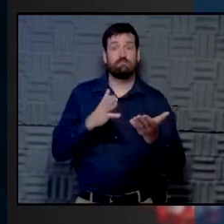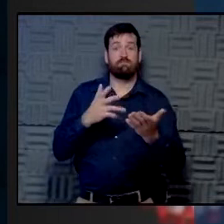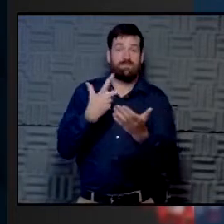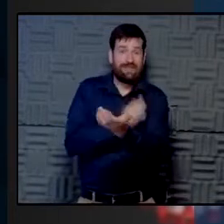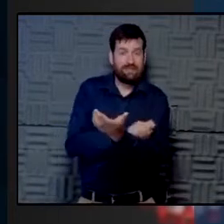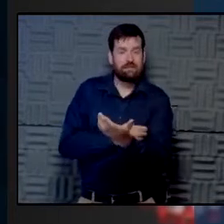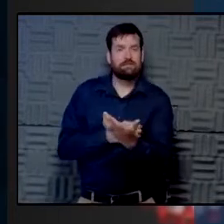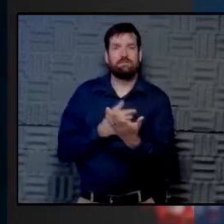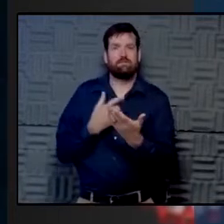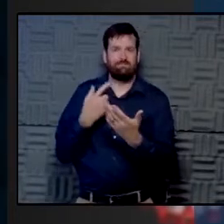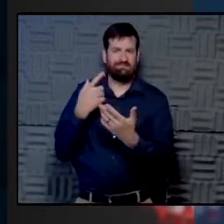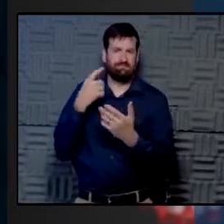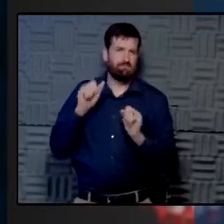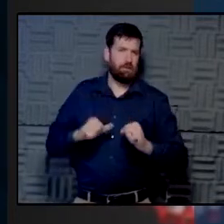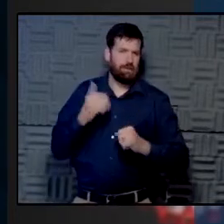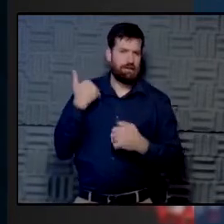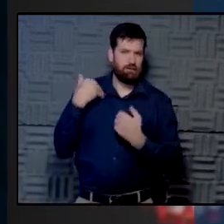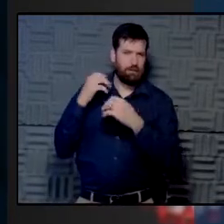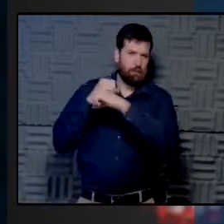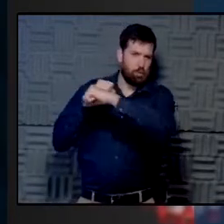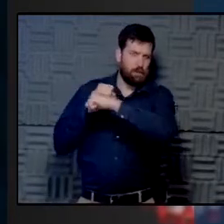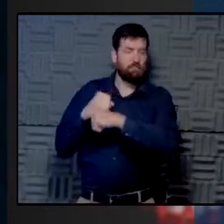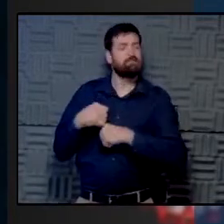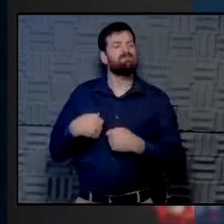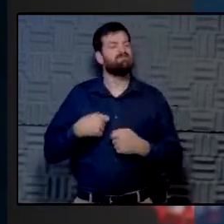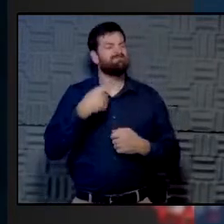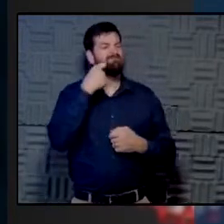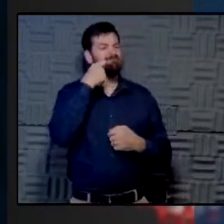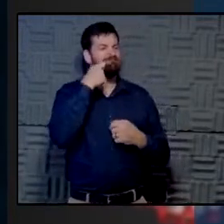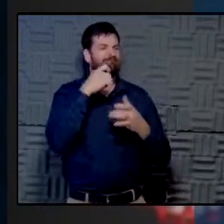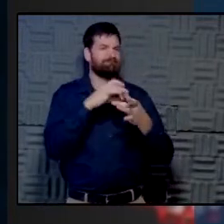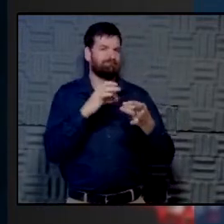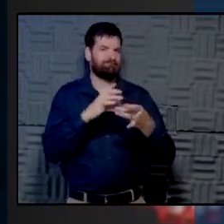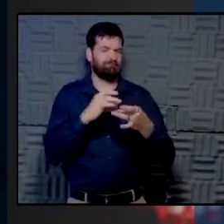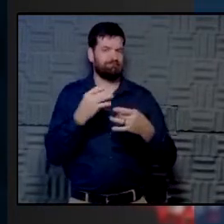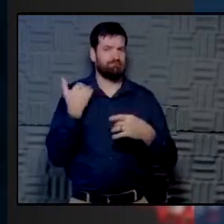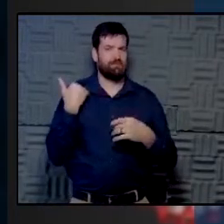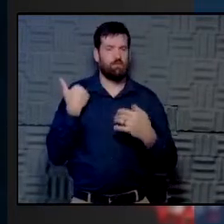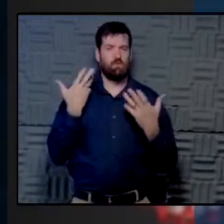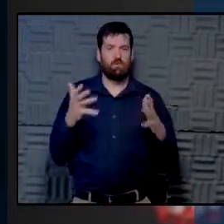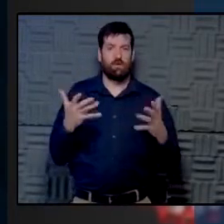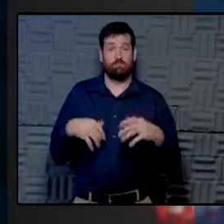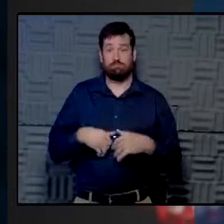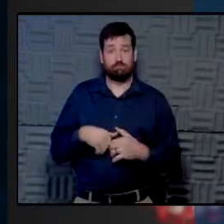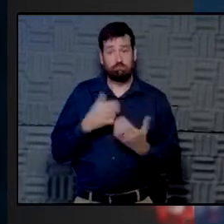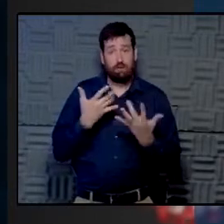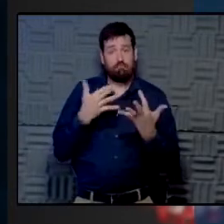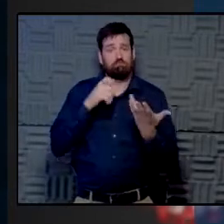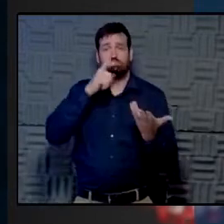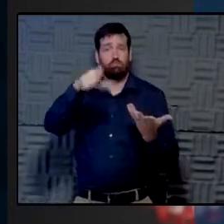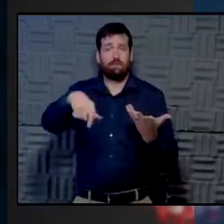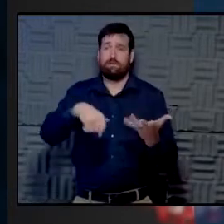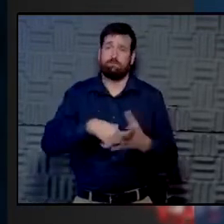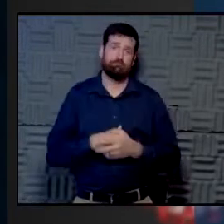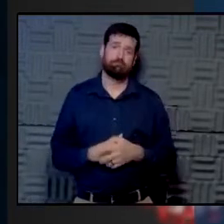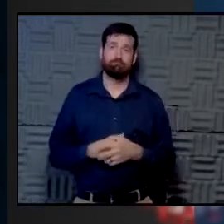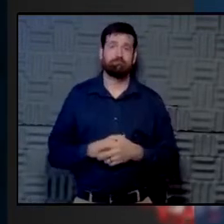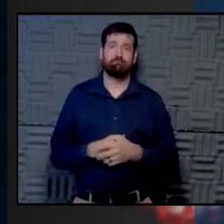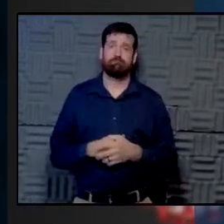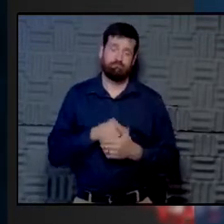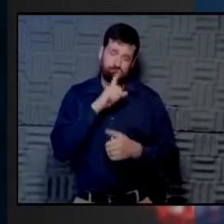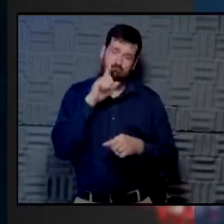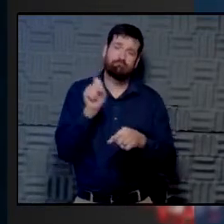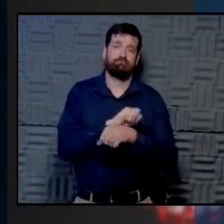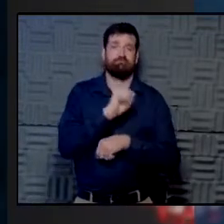immunity? How long should we wait? So I think we kind of touched on this with the earlier question, and I don't think you should wait. I think you absolutely, there's